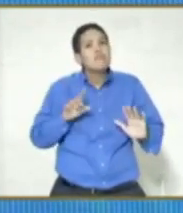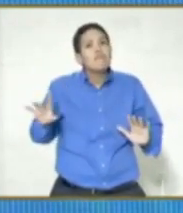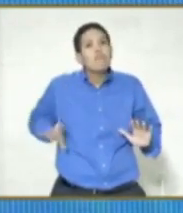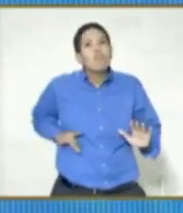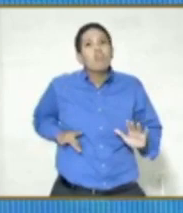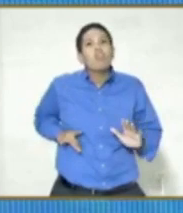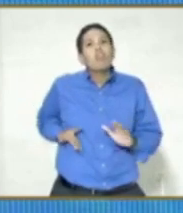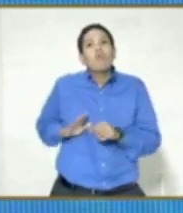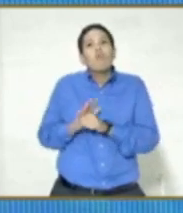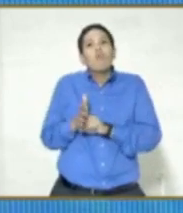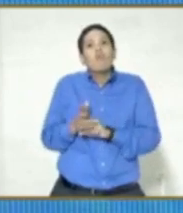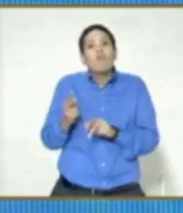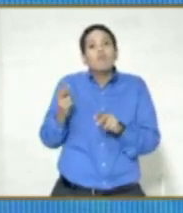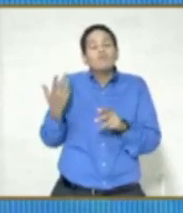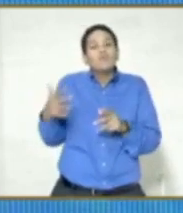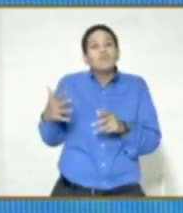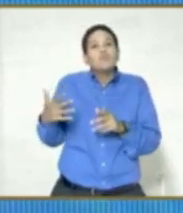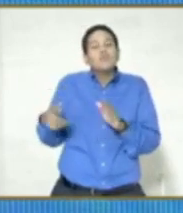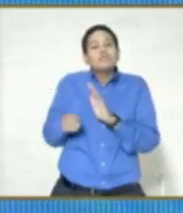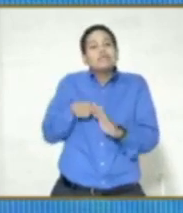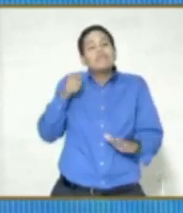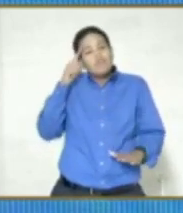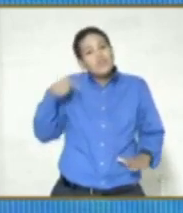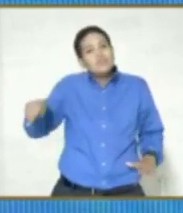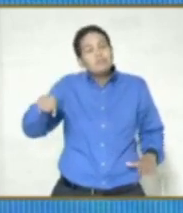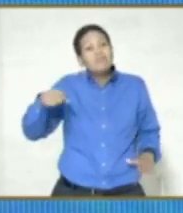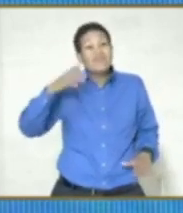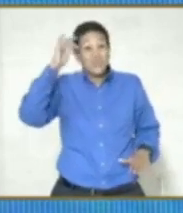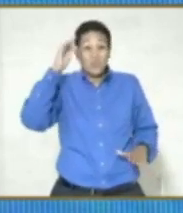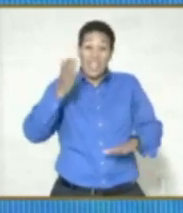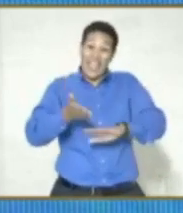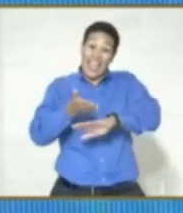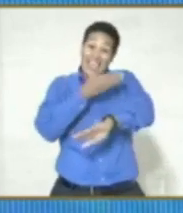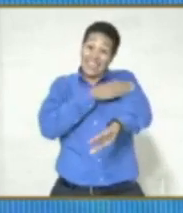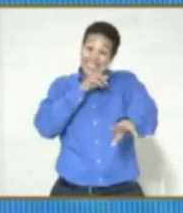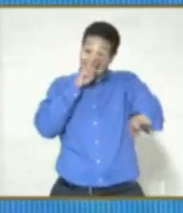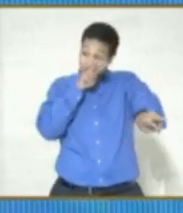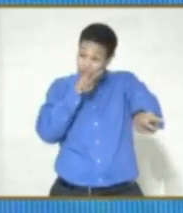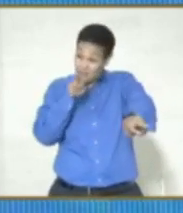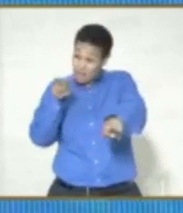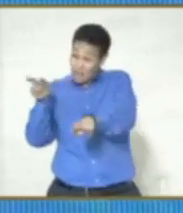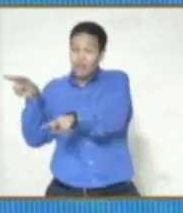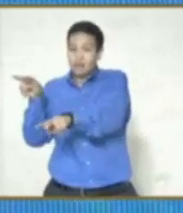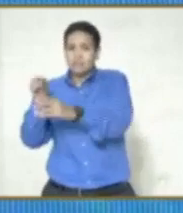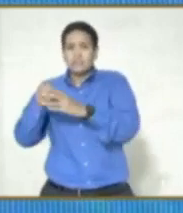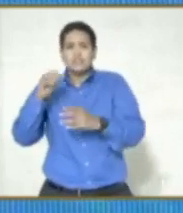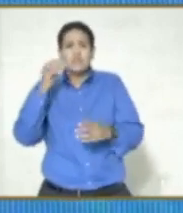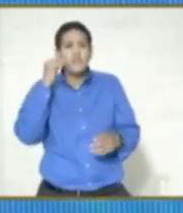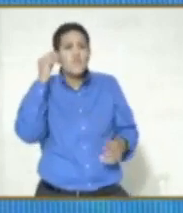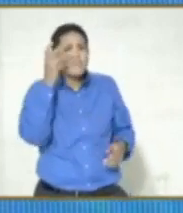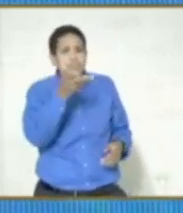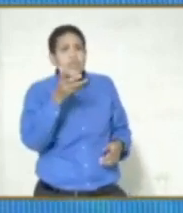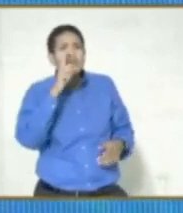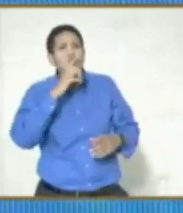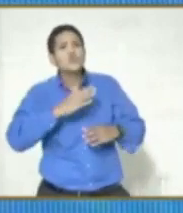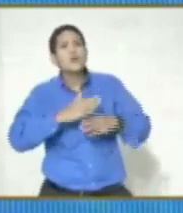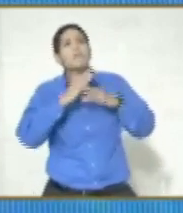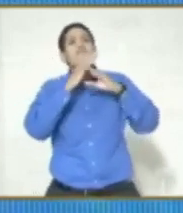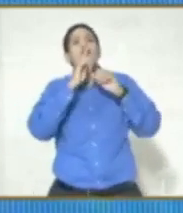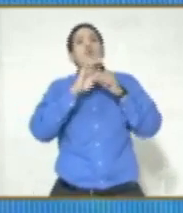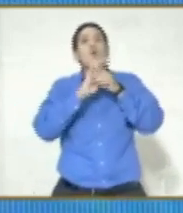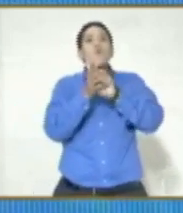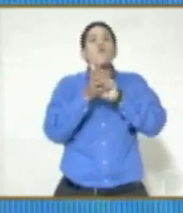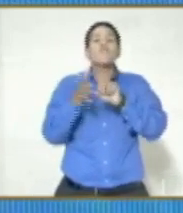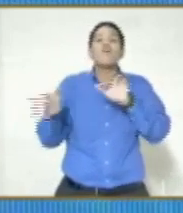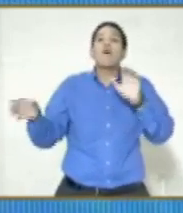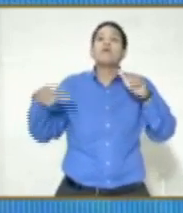And this is why there is an enhanced surveillance exercise within the nursing home to prevent the COVID from entering the facilities